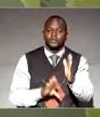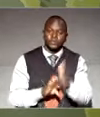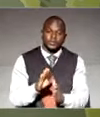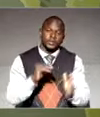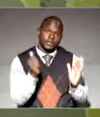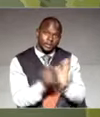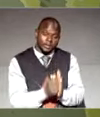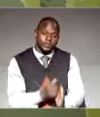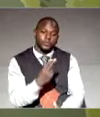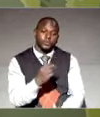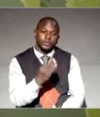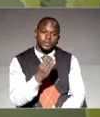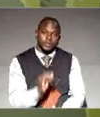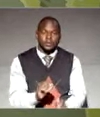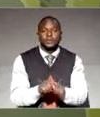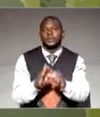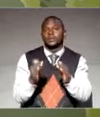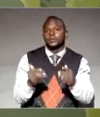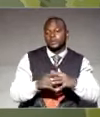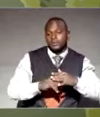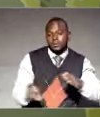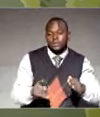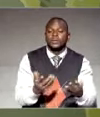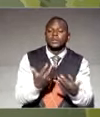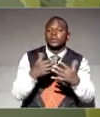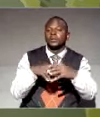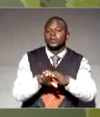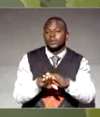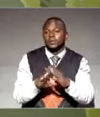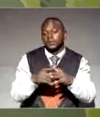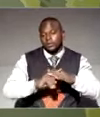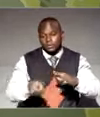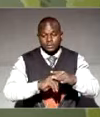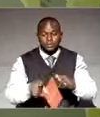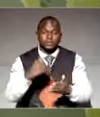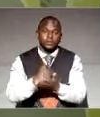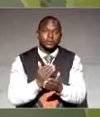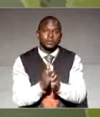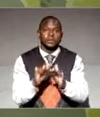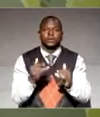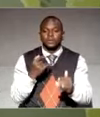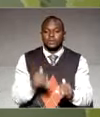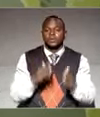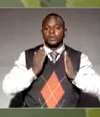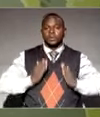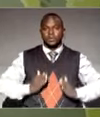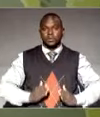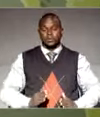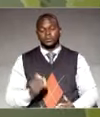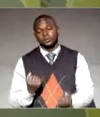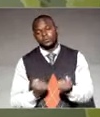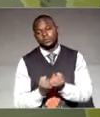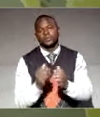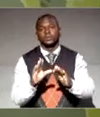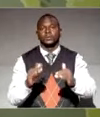For long, most of the intervention in the refugee response sector has been on humanitarian aid.